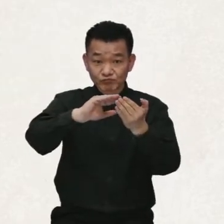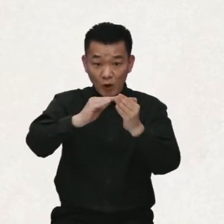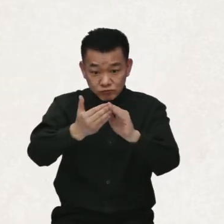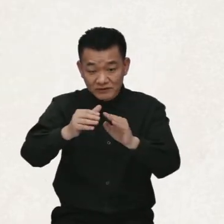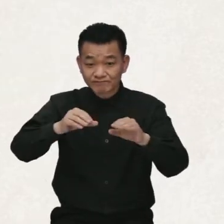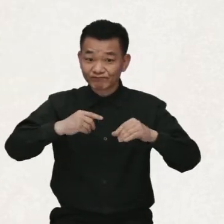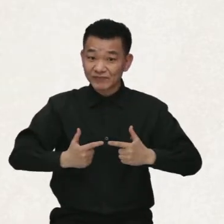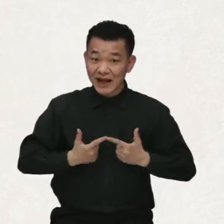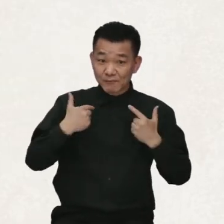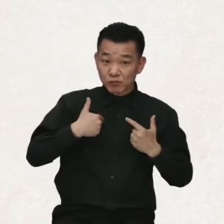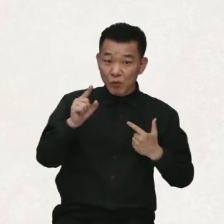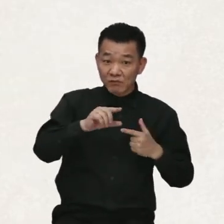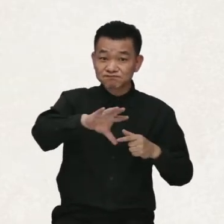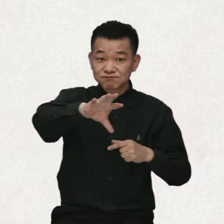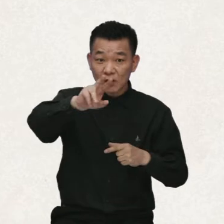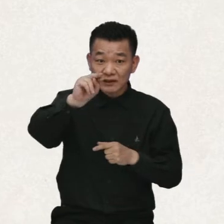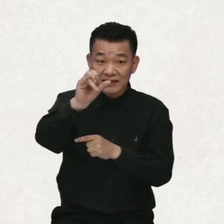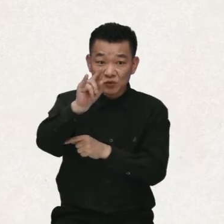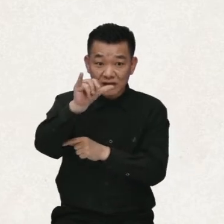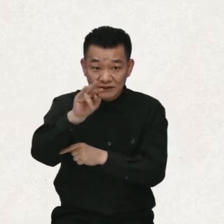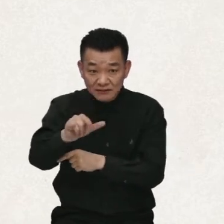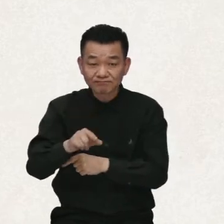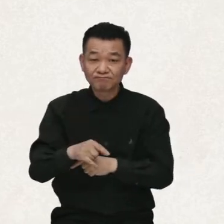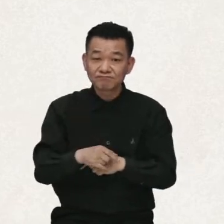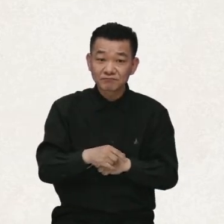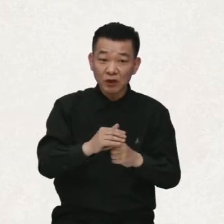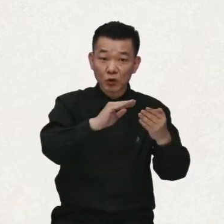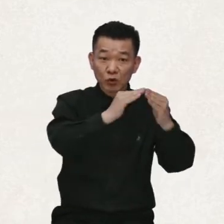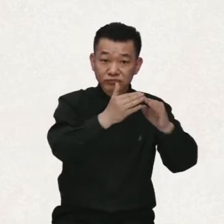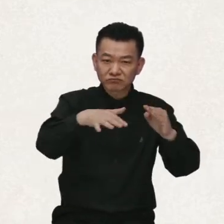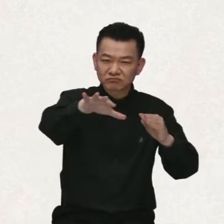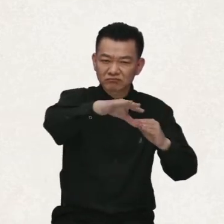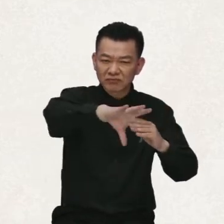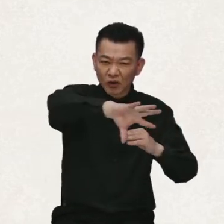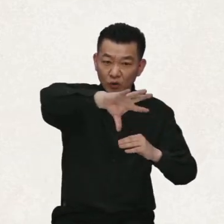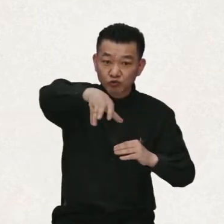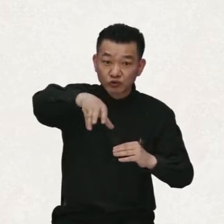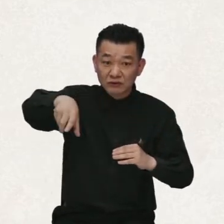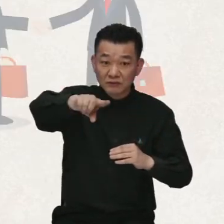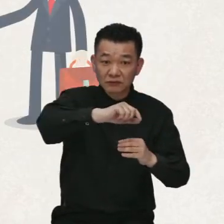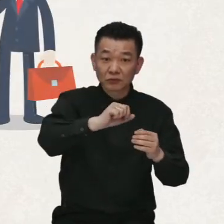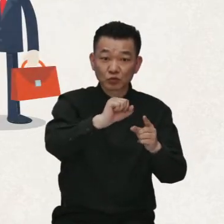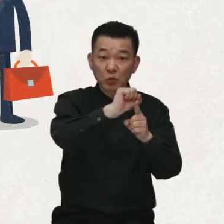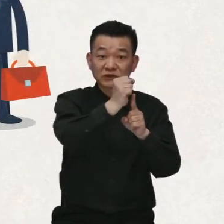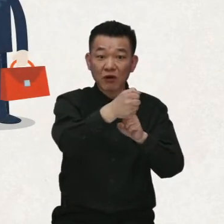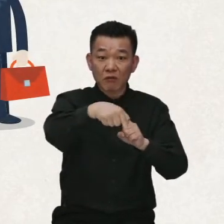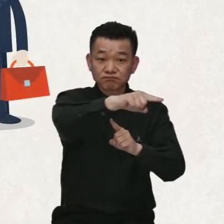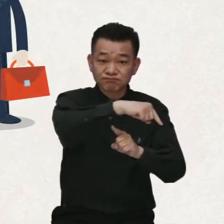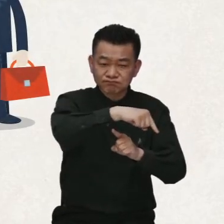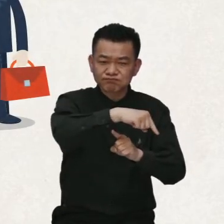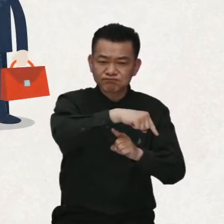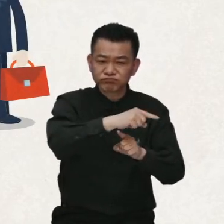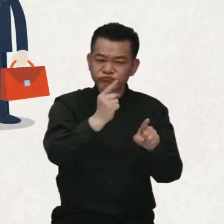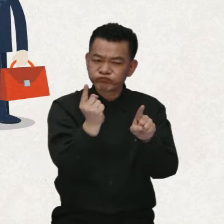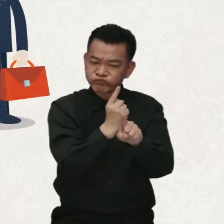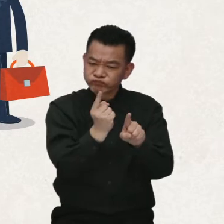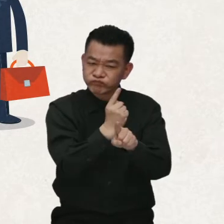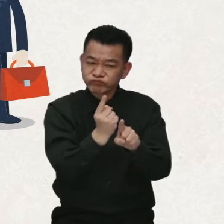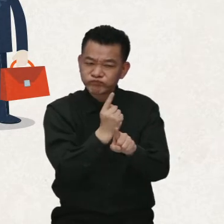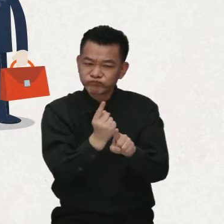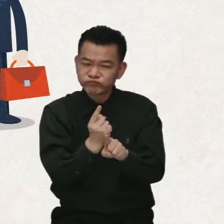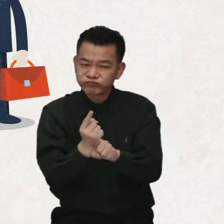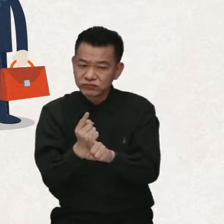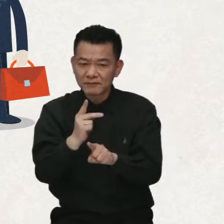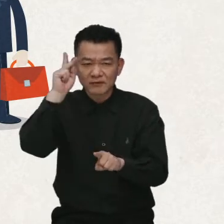Also, it acknowledges the autonomous decision-making for their residence and nationality, and guarantees the rights of persons with